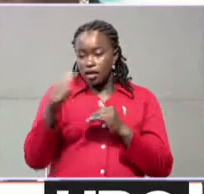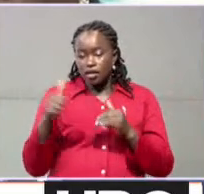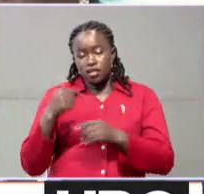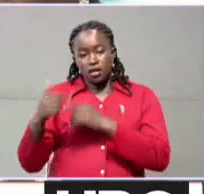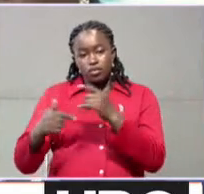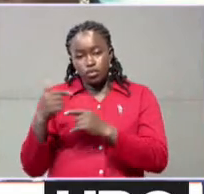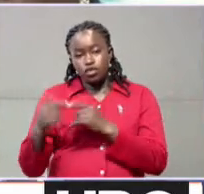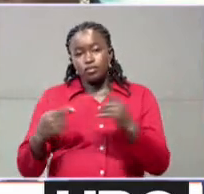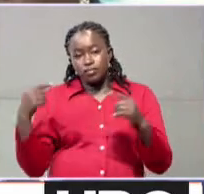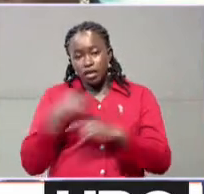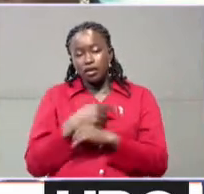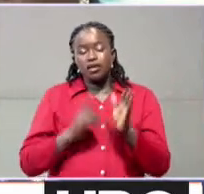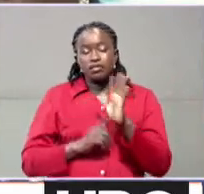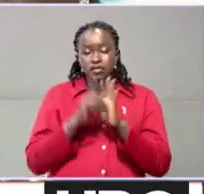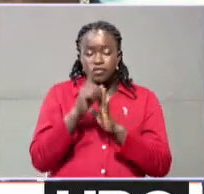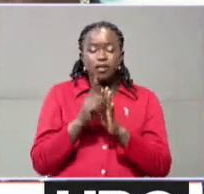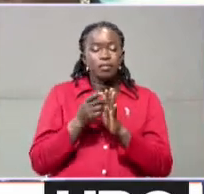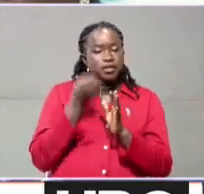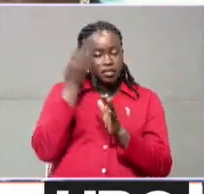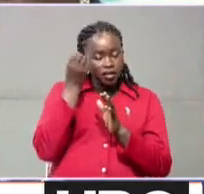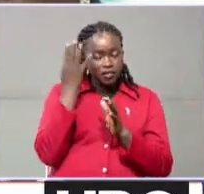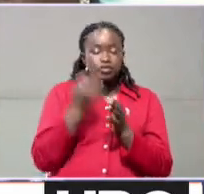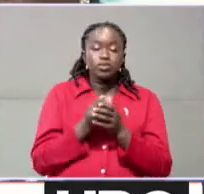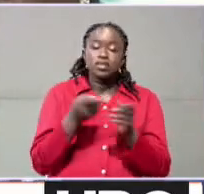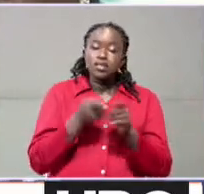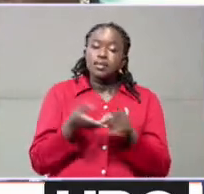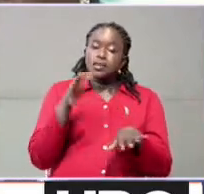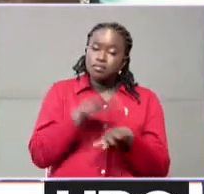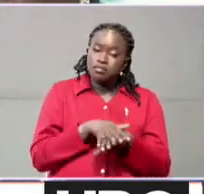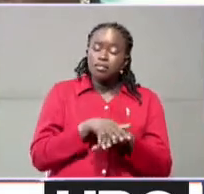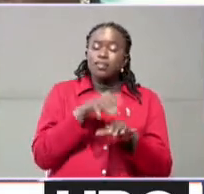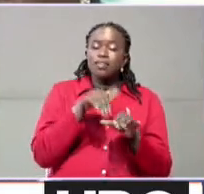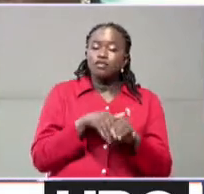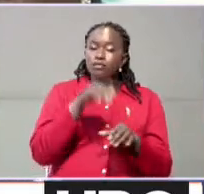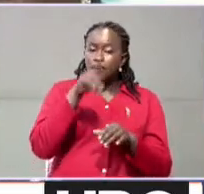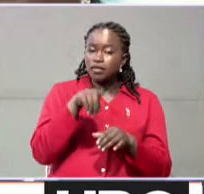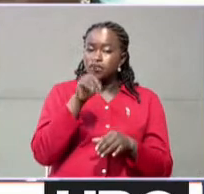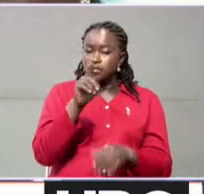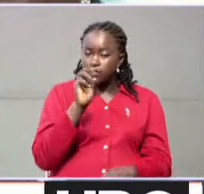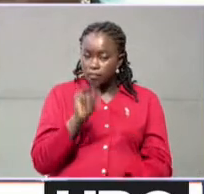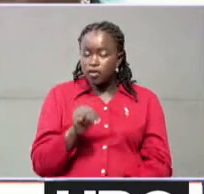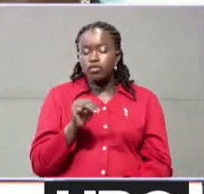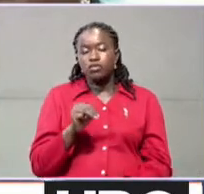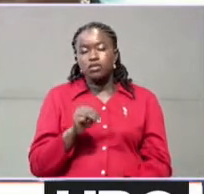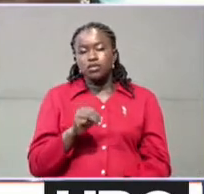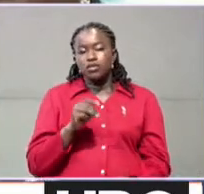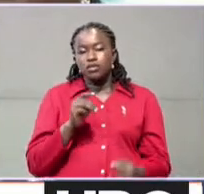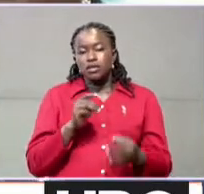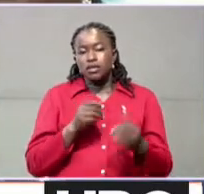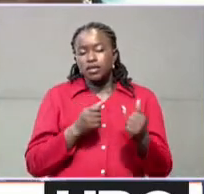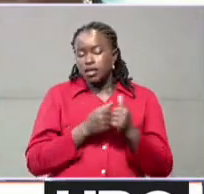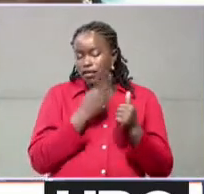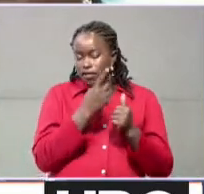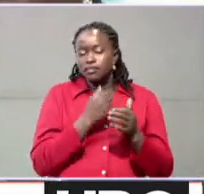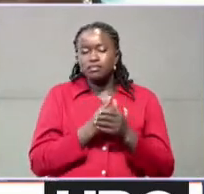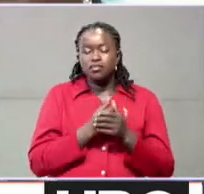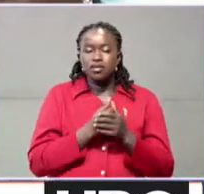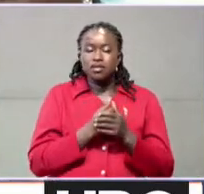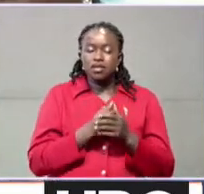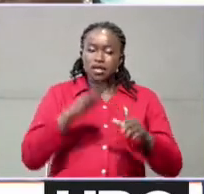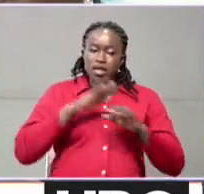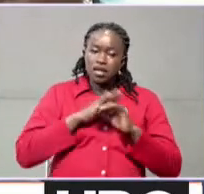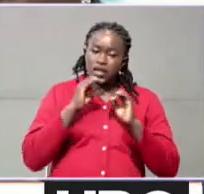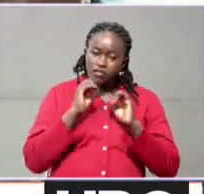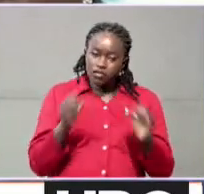parallel development interventions and integrate them into policy development model number 11 inadequate